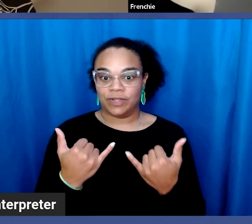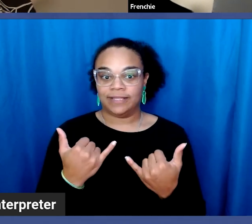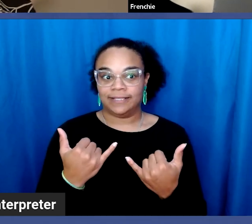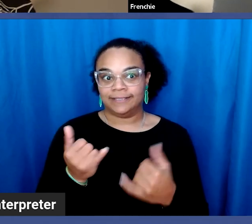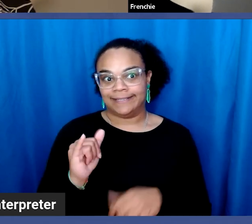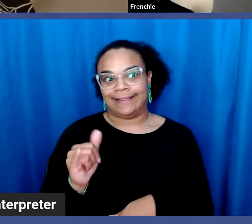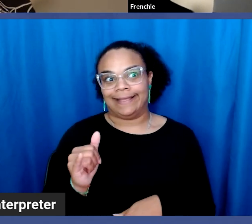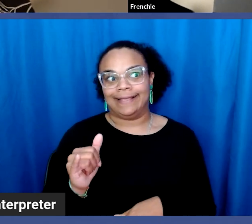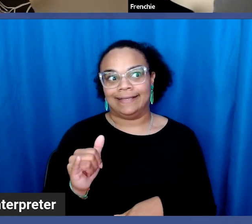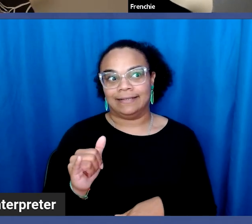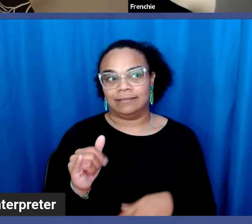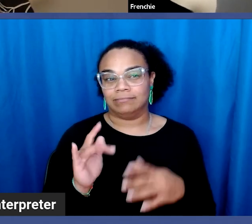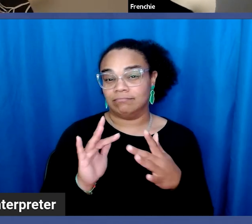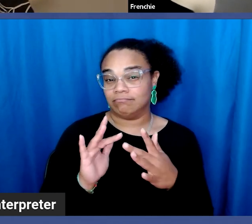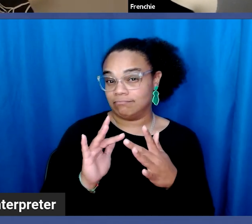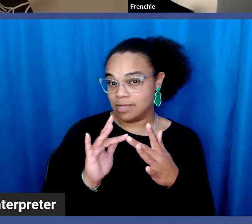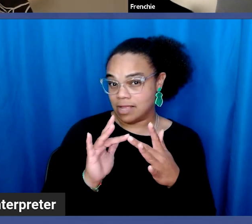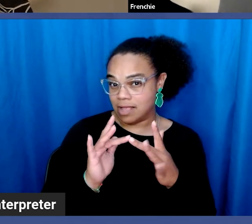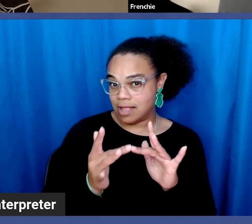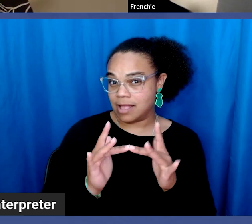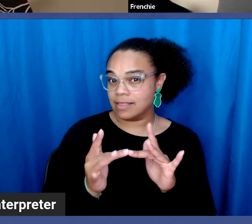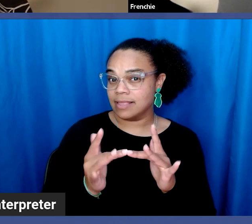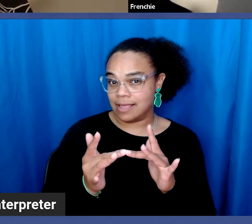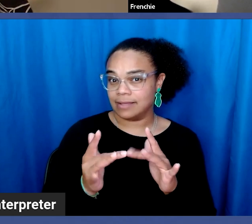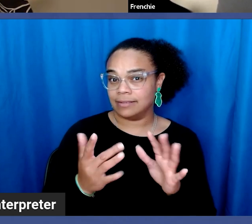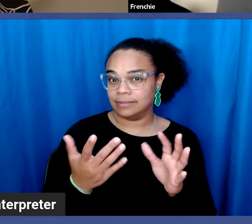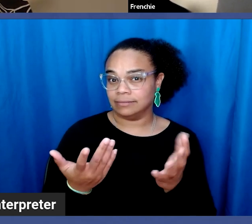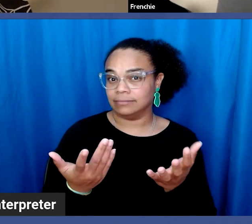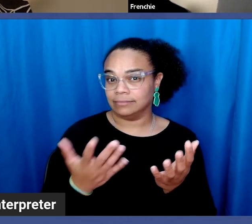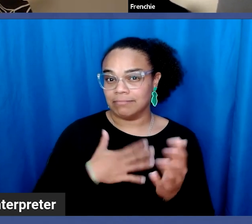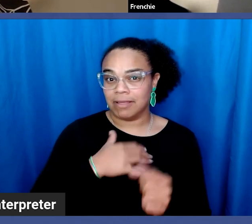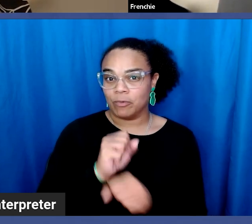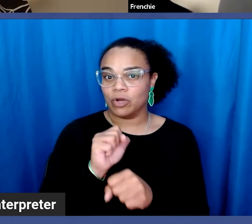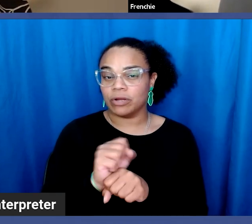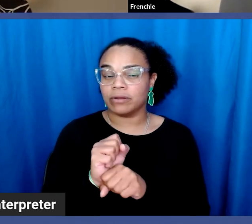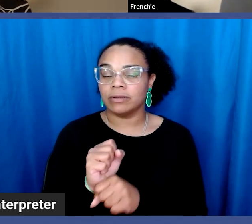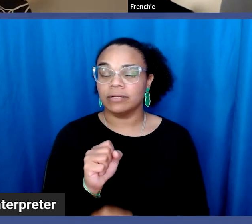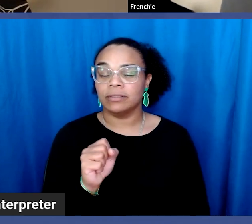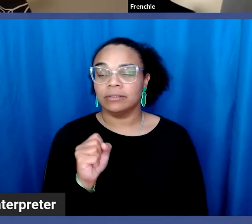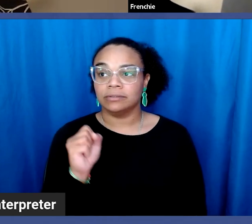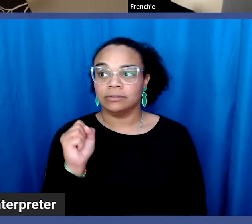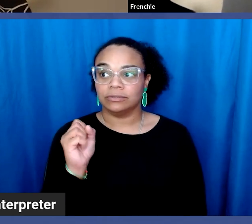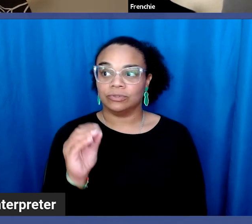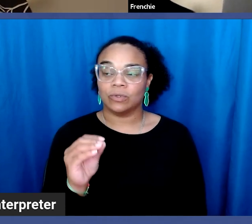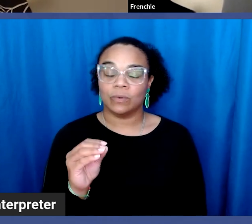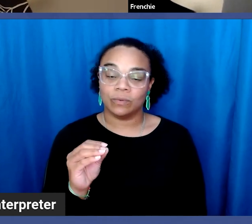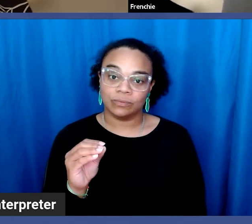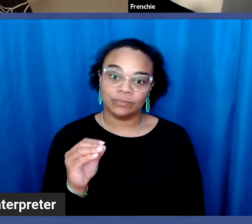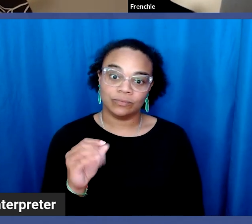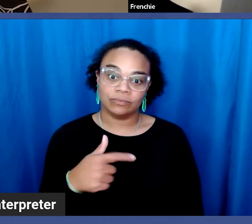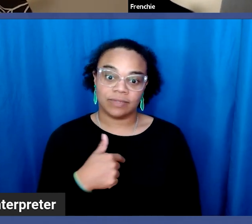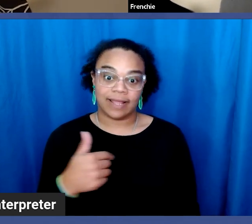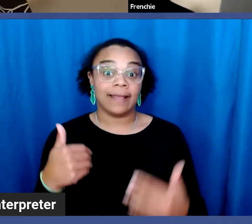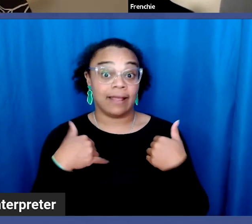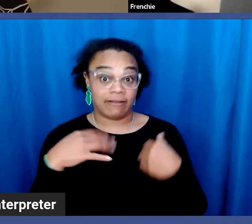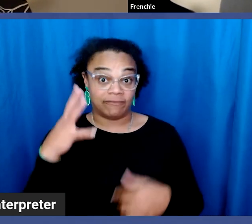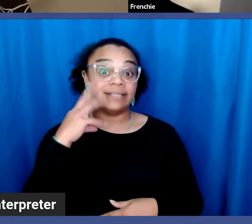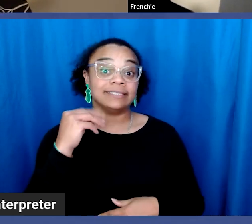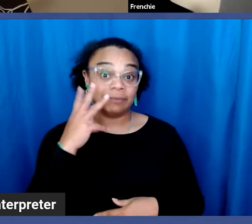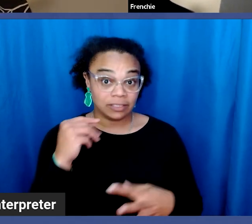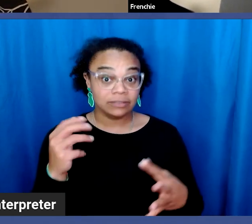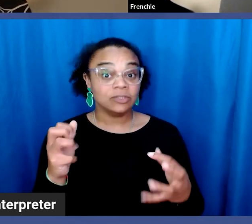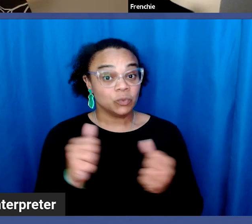like online in regards to my work. So I have experience with